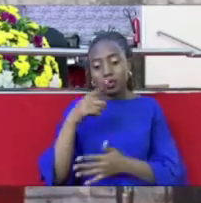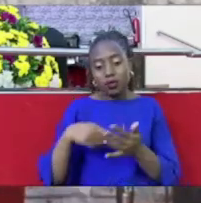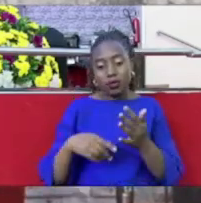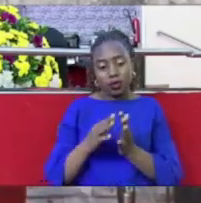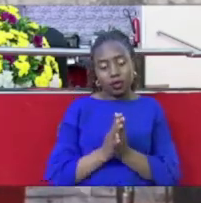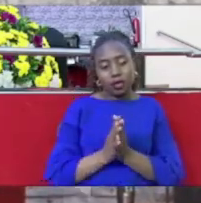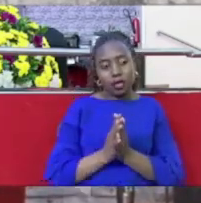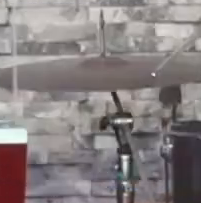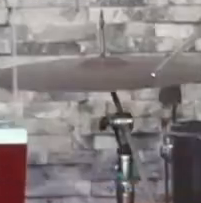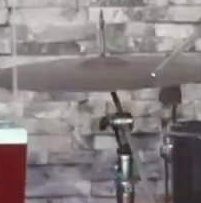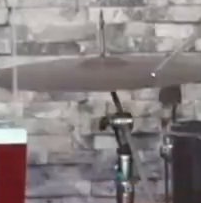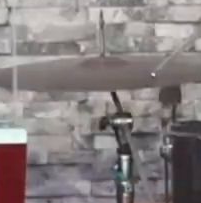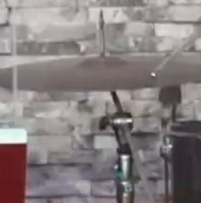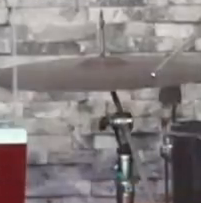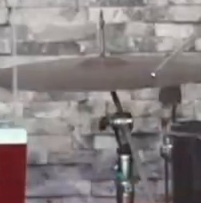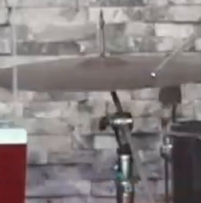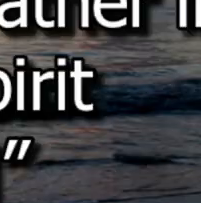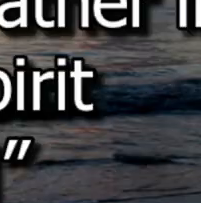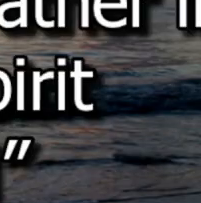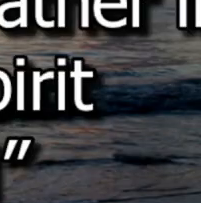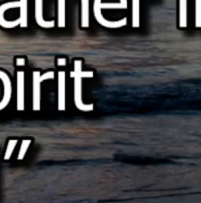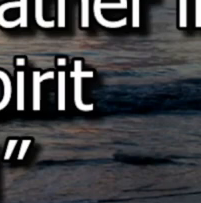if you sinful people,